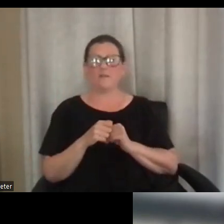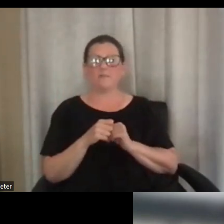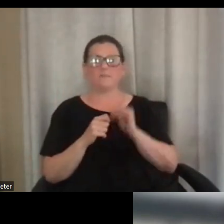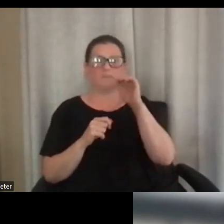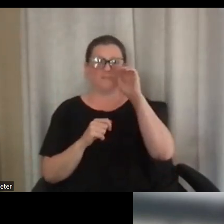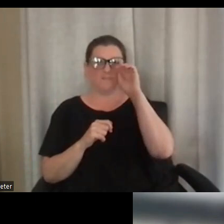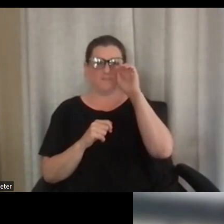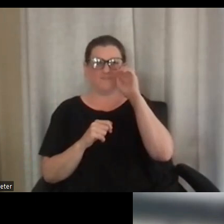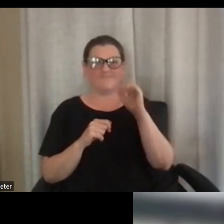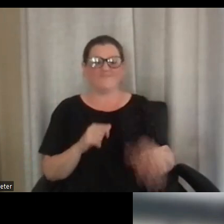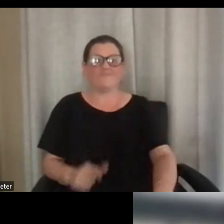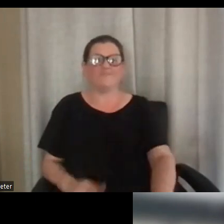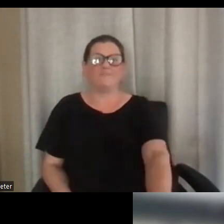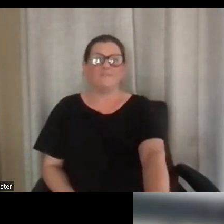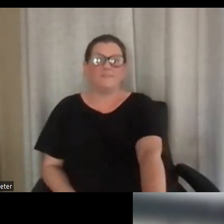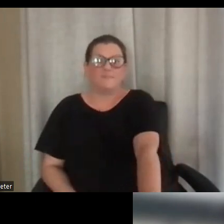you want me to